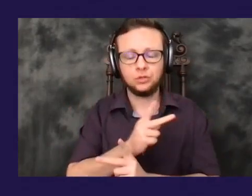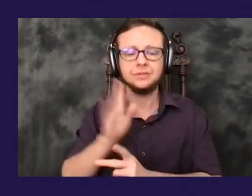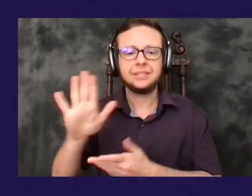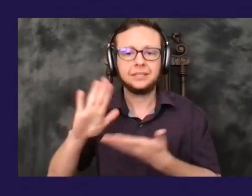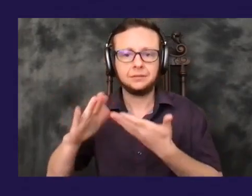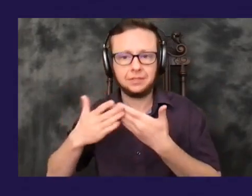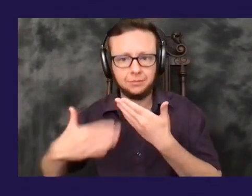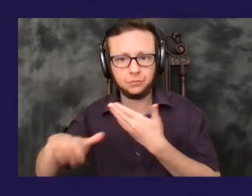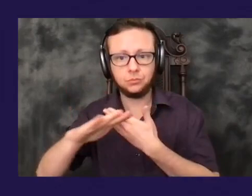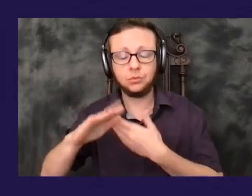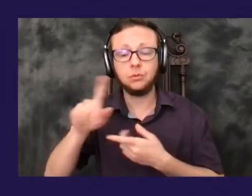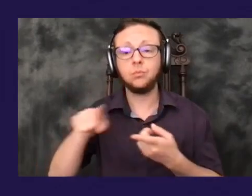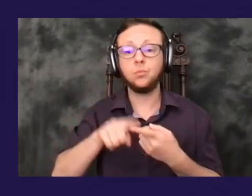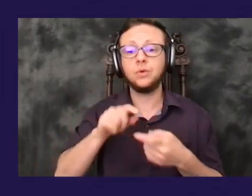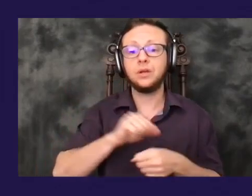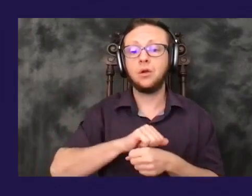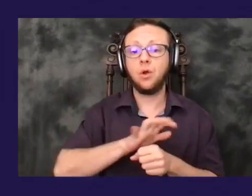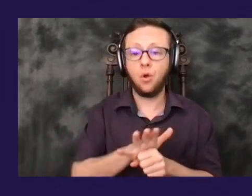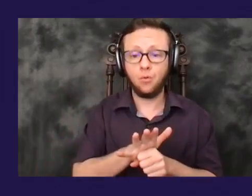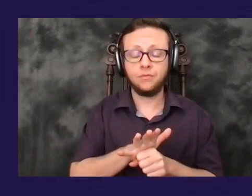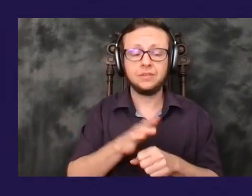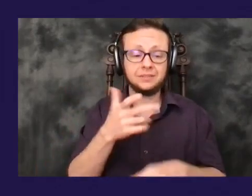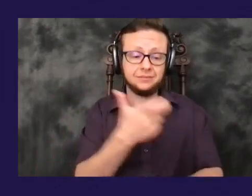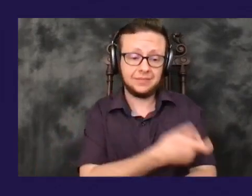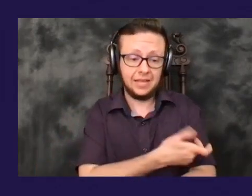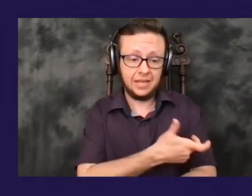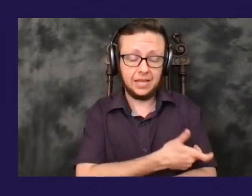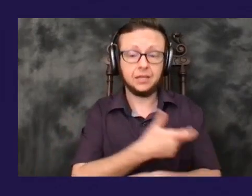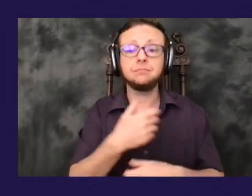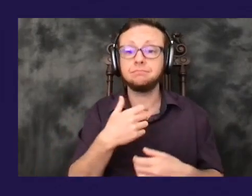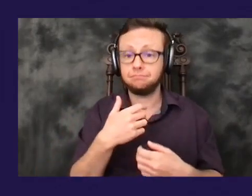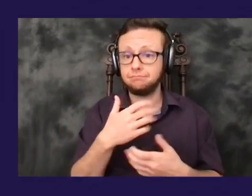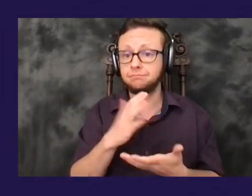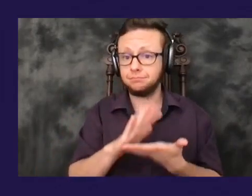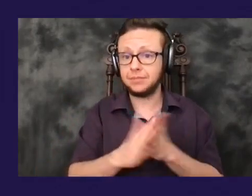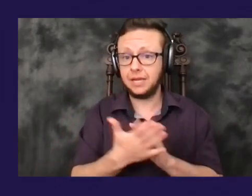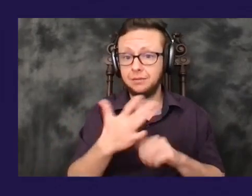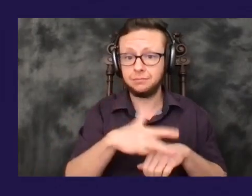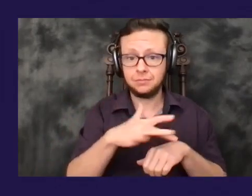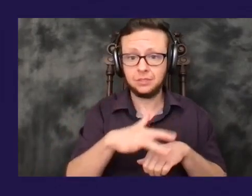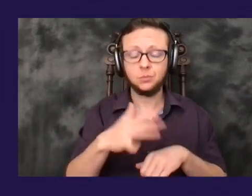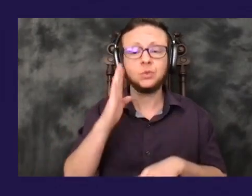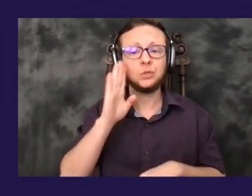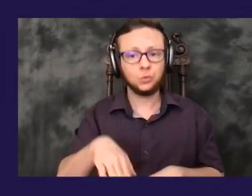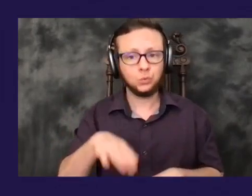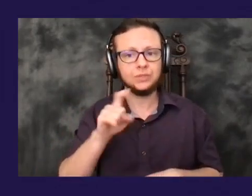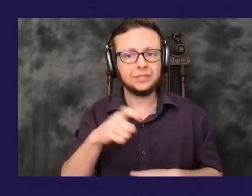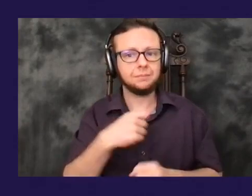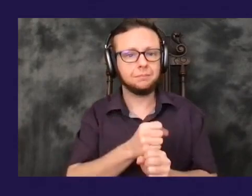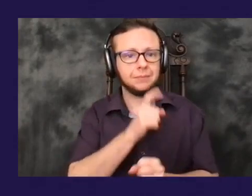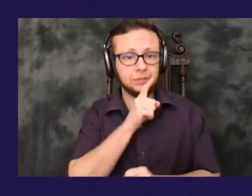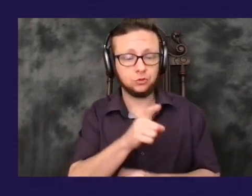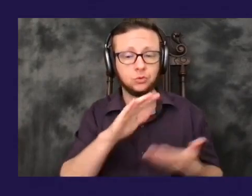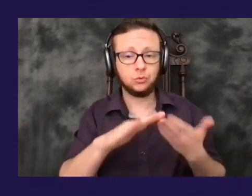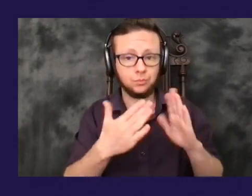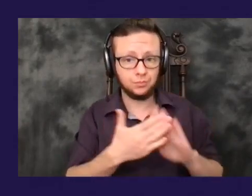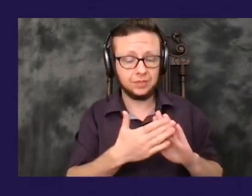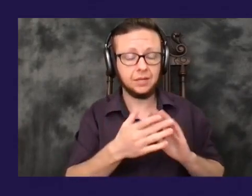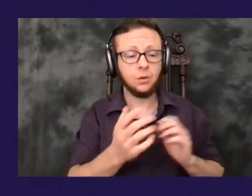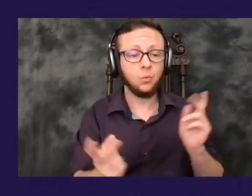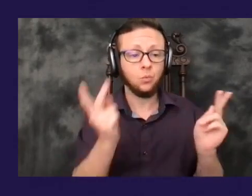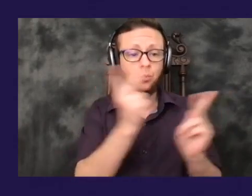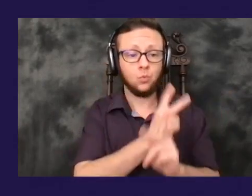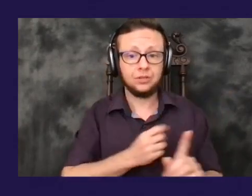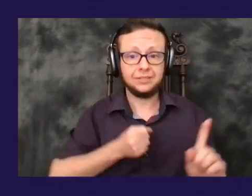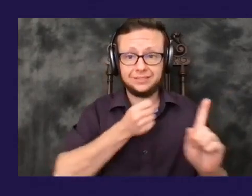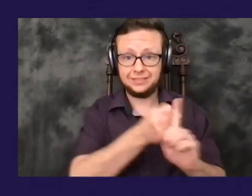When COVID-19 vaccines were made available, we knew we needed to ensure that communities that were hardest hit by